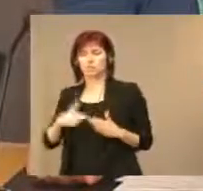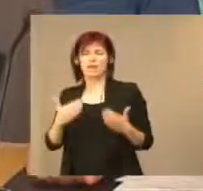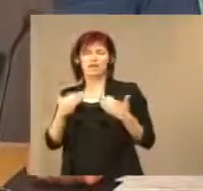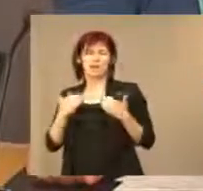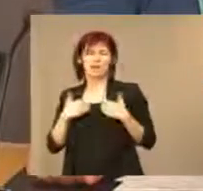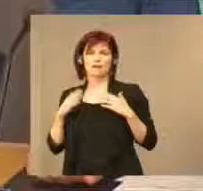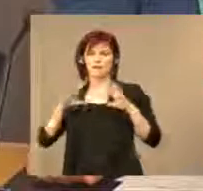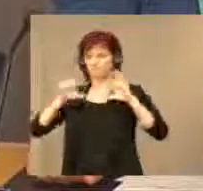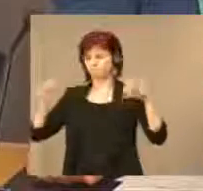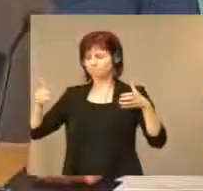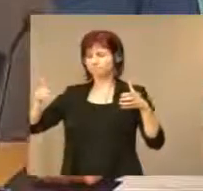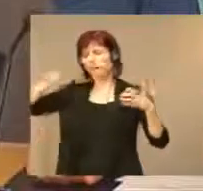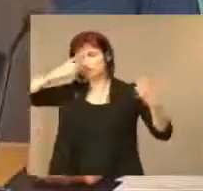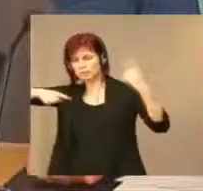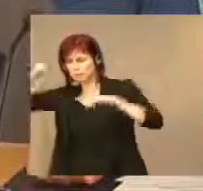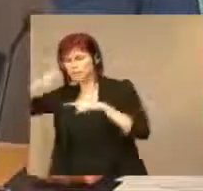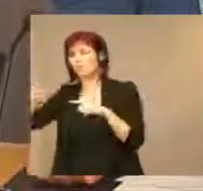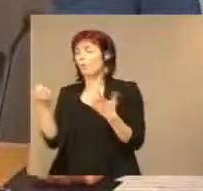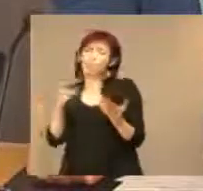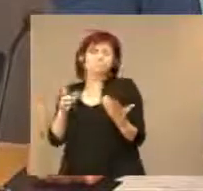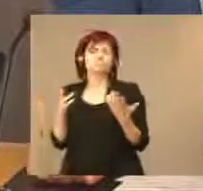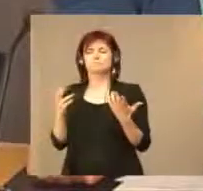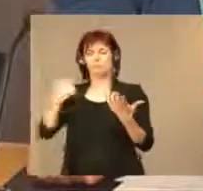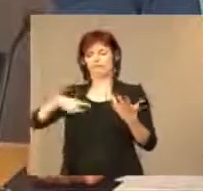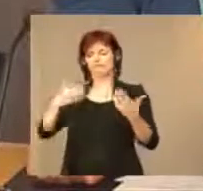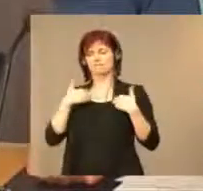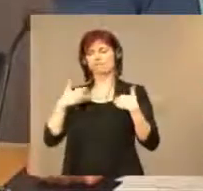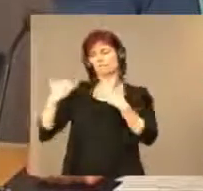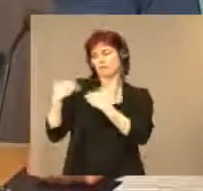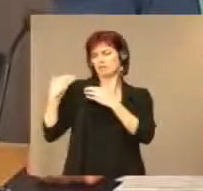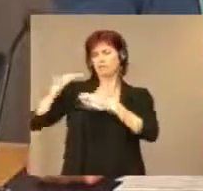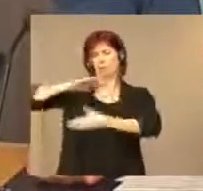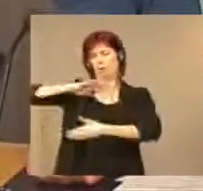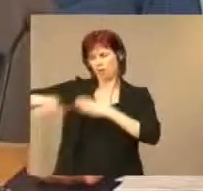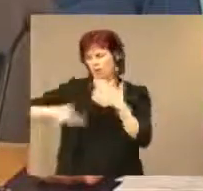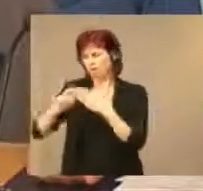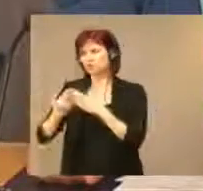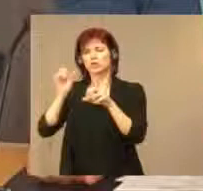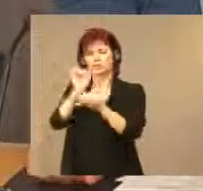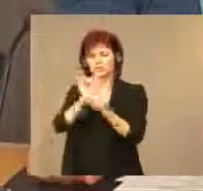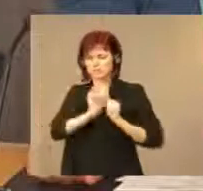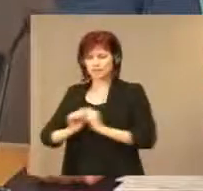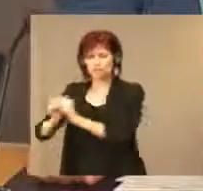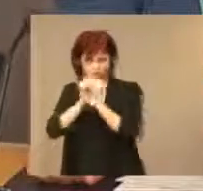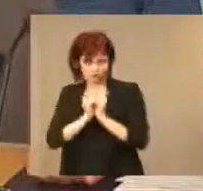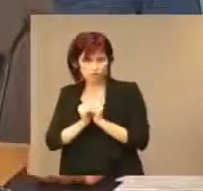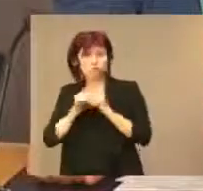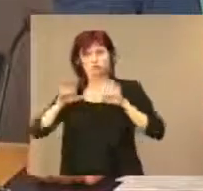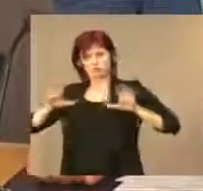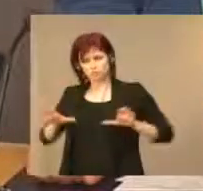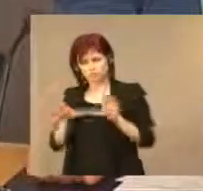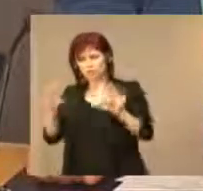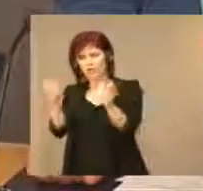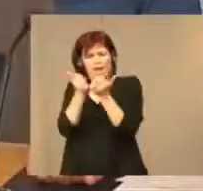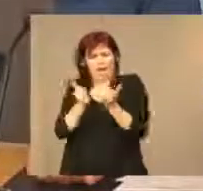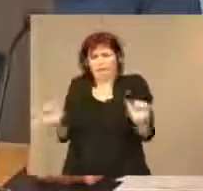collective agreement or collective responsibility to stop that kind of discrimination, to do things, to do whatever we have to do